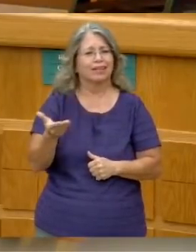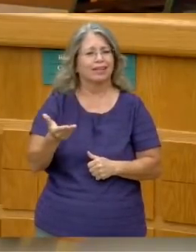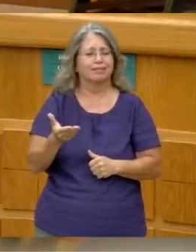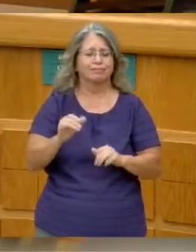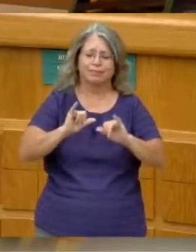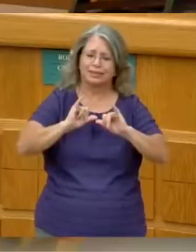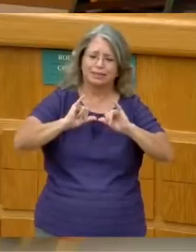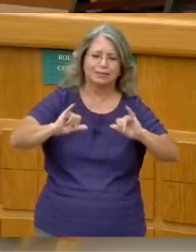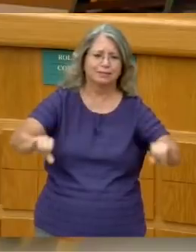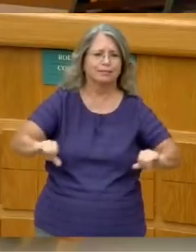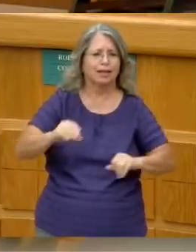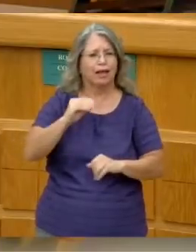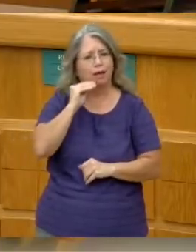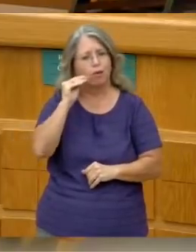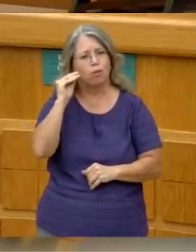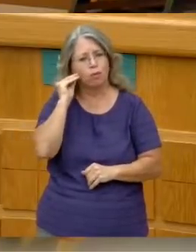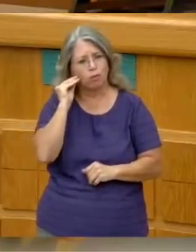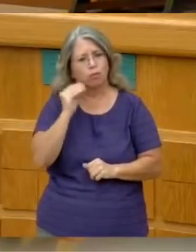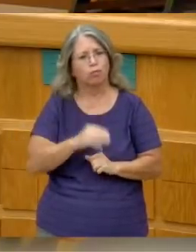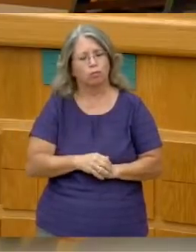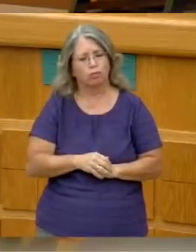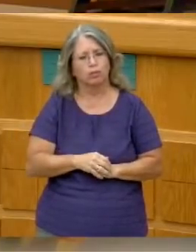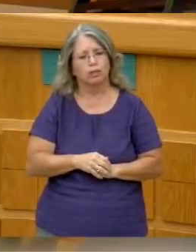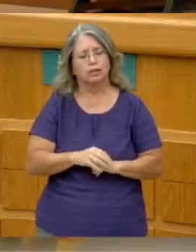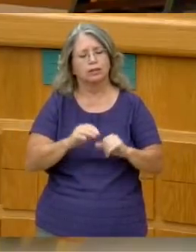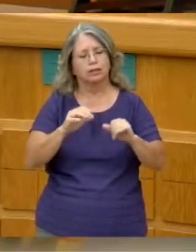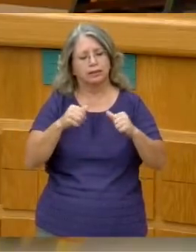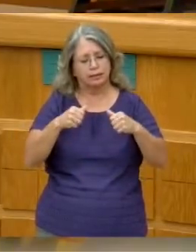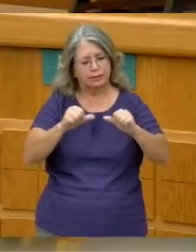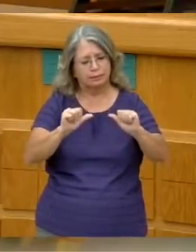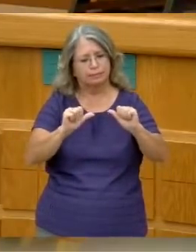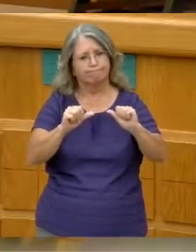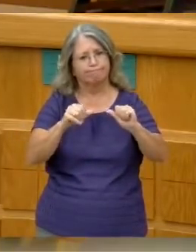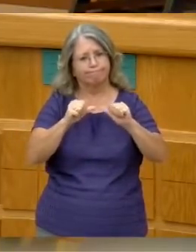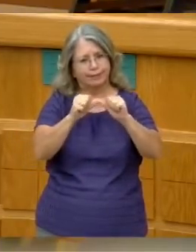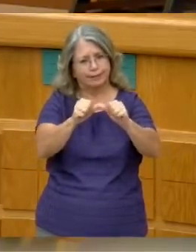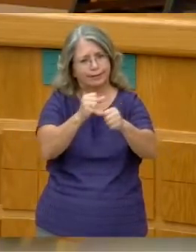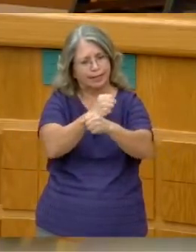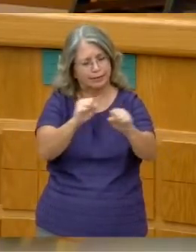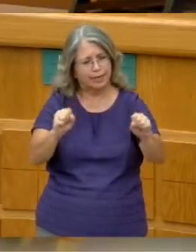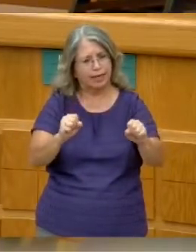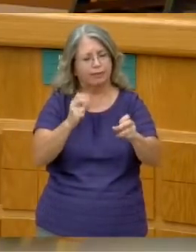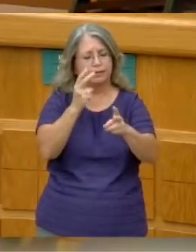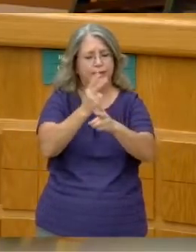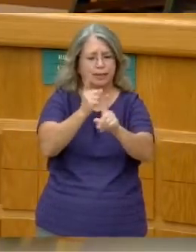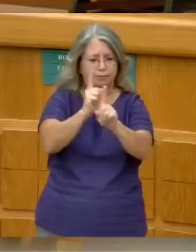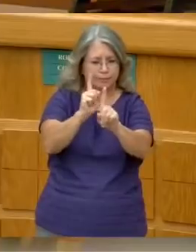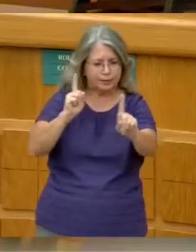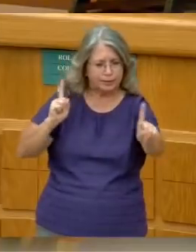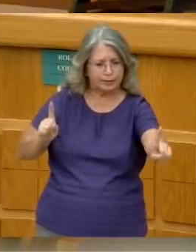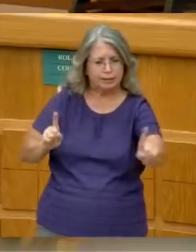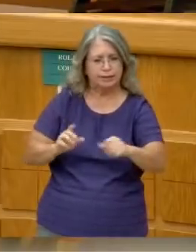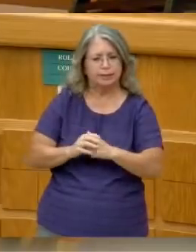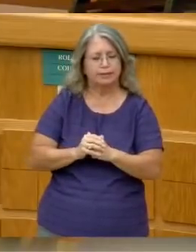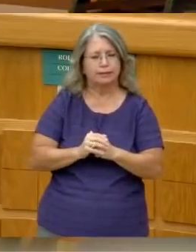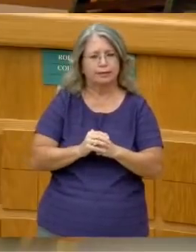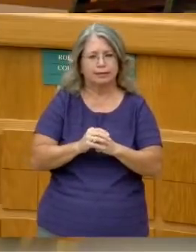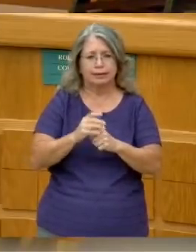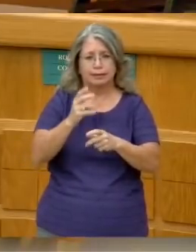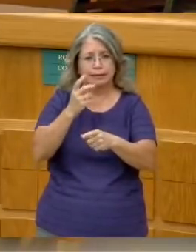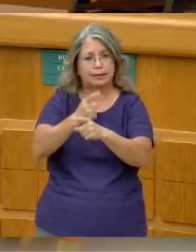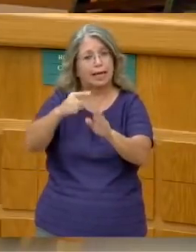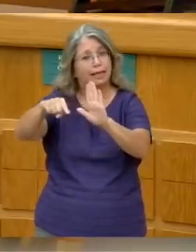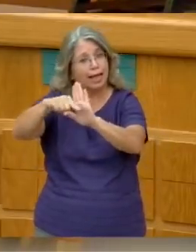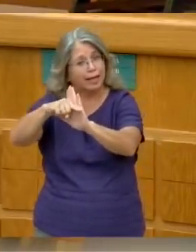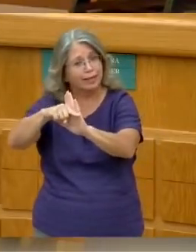stay home. Stay safe, stay social distanced, stay negative, and